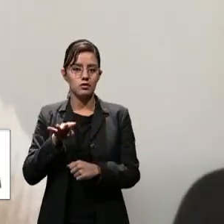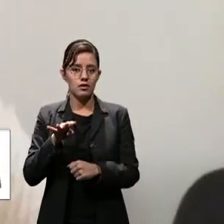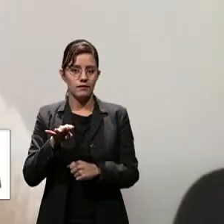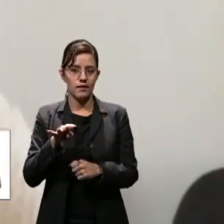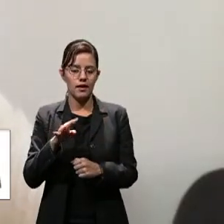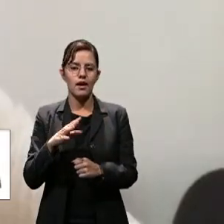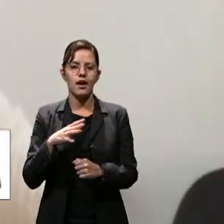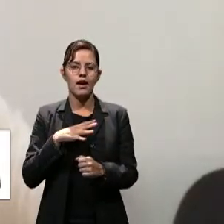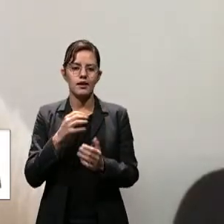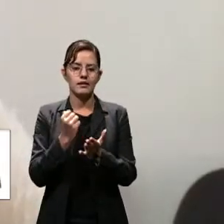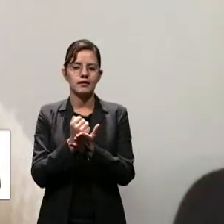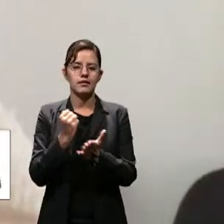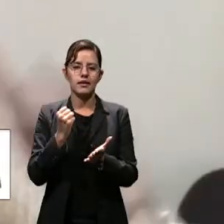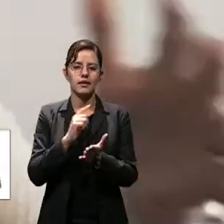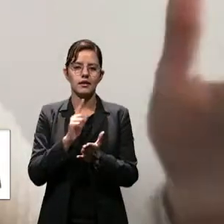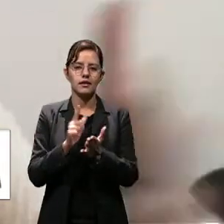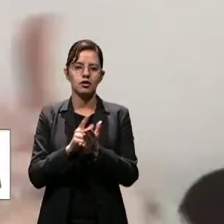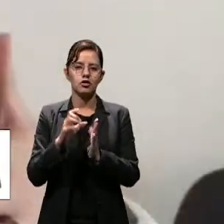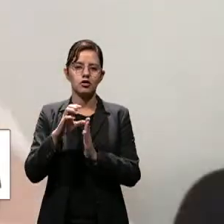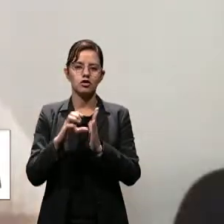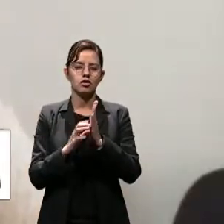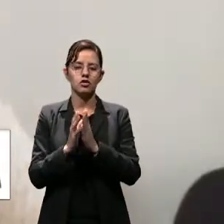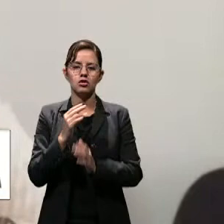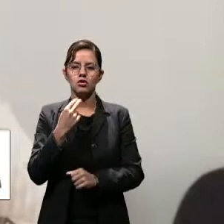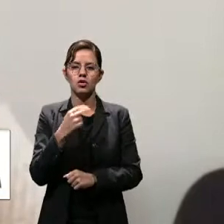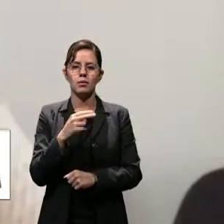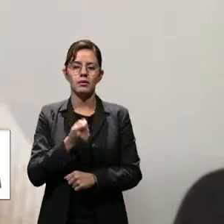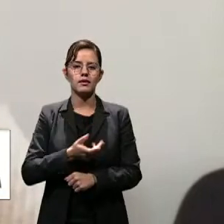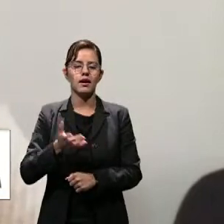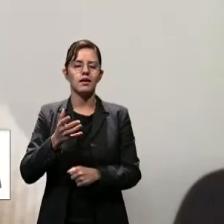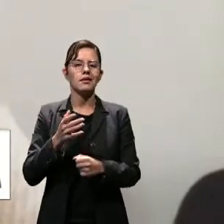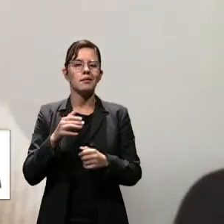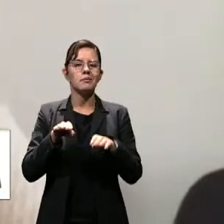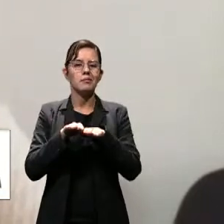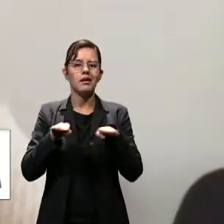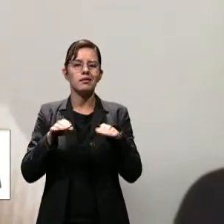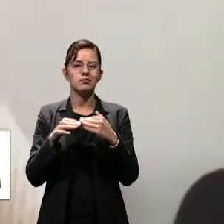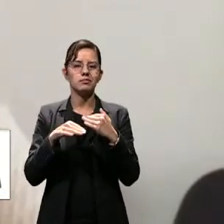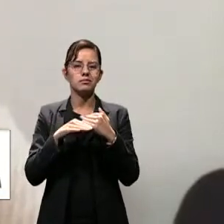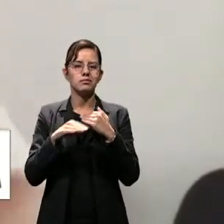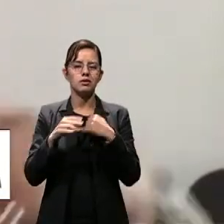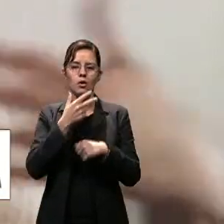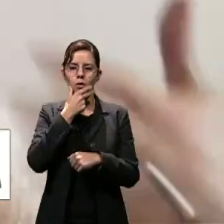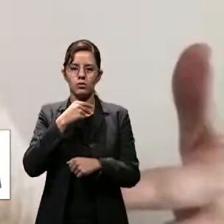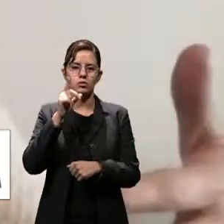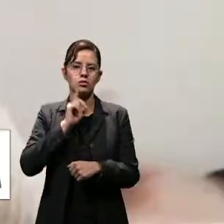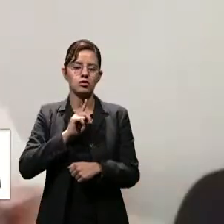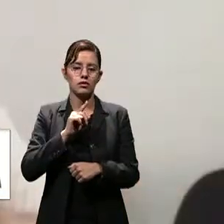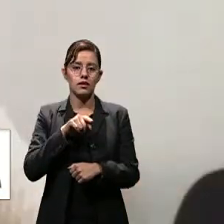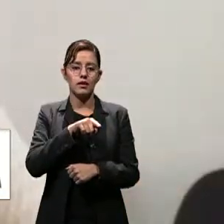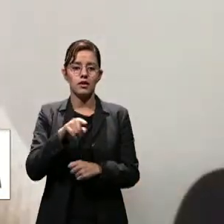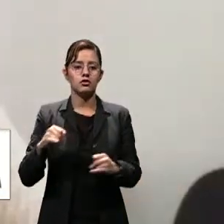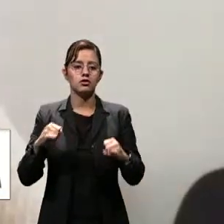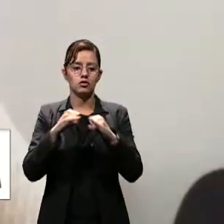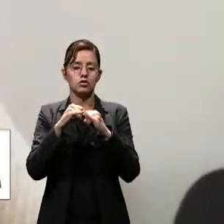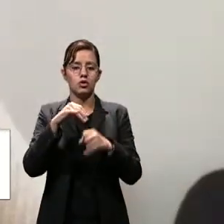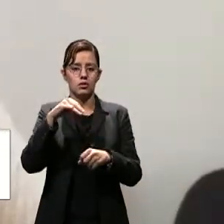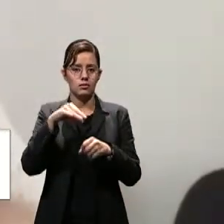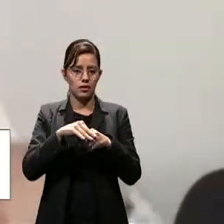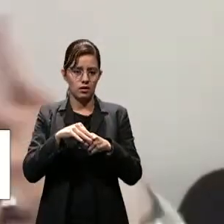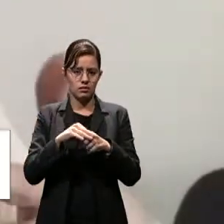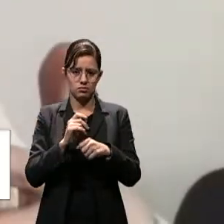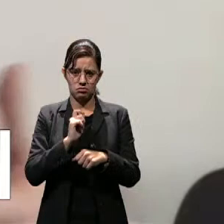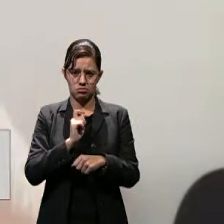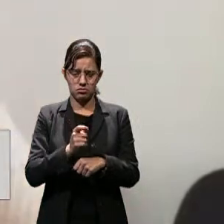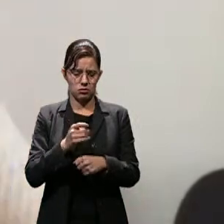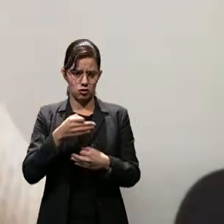since 2019, they have approved a constitutional reform called Parity for Everything, which is making mandatory